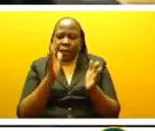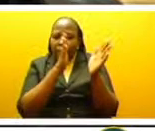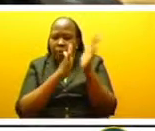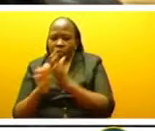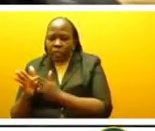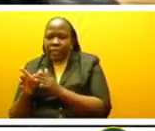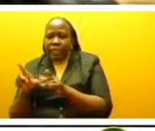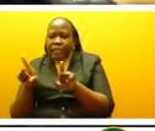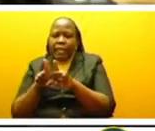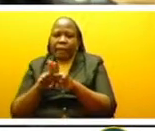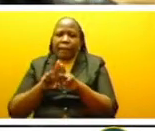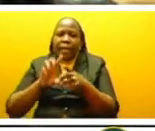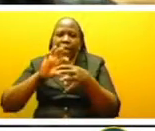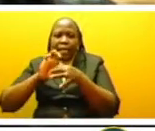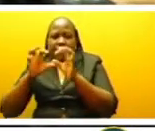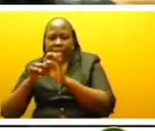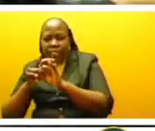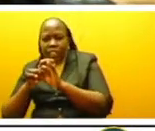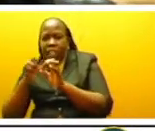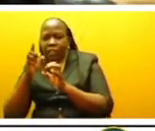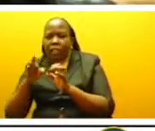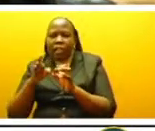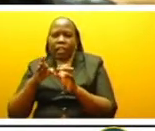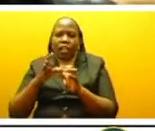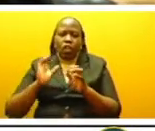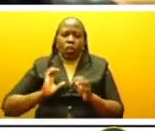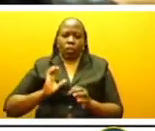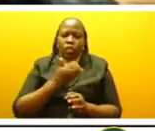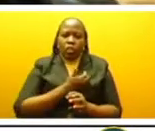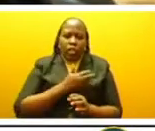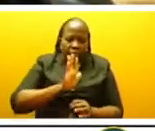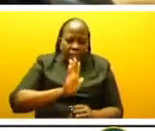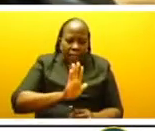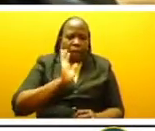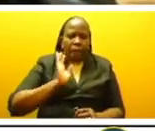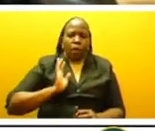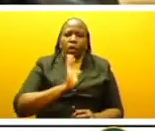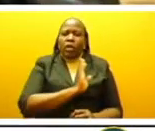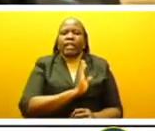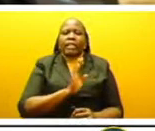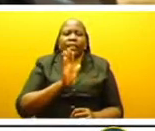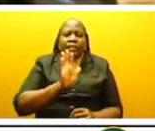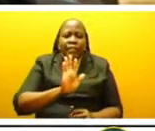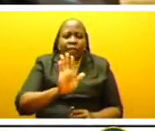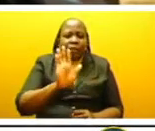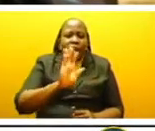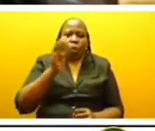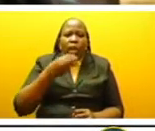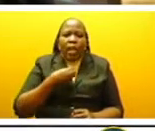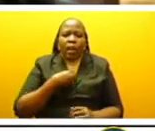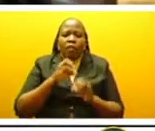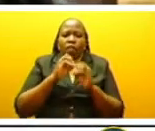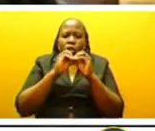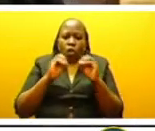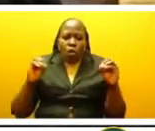commission, the body corporate, so that there is no room